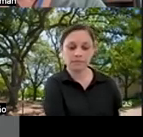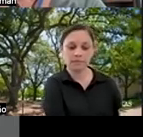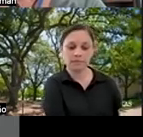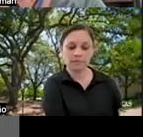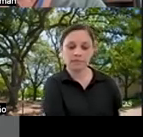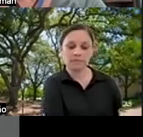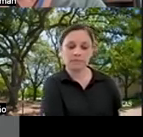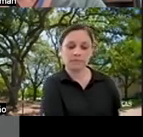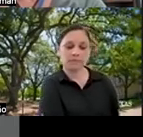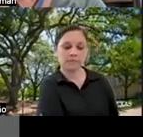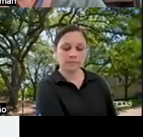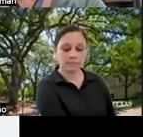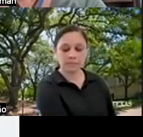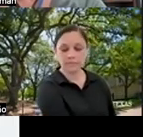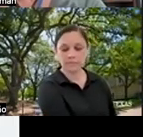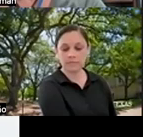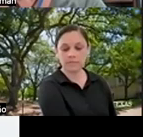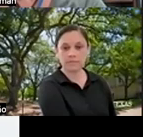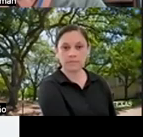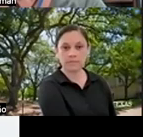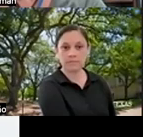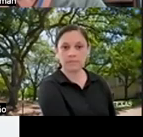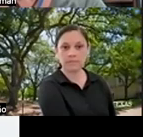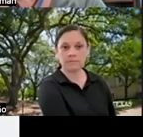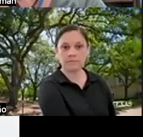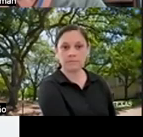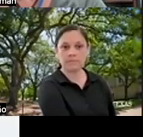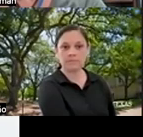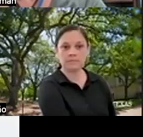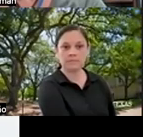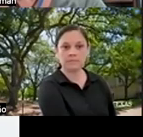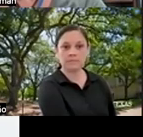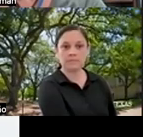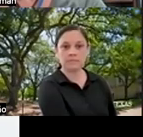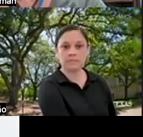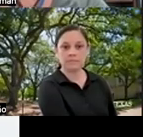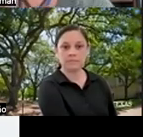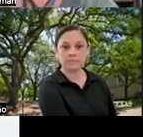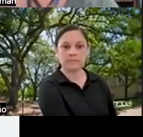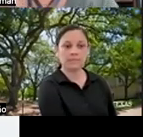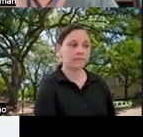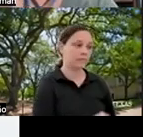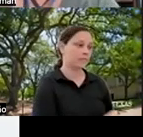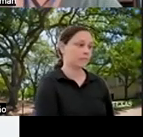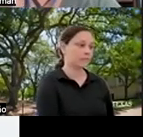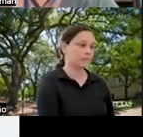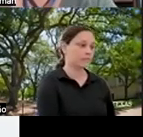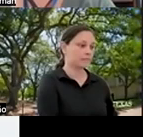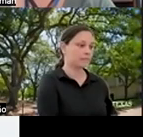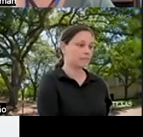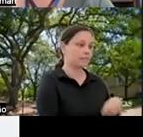Is there anything else that we want to make sure stays within our exploration of the strategic